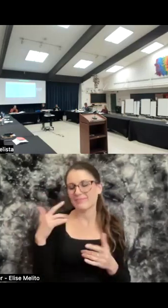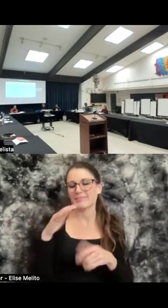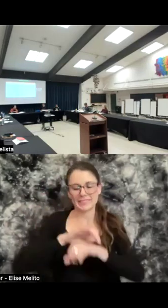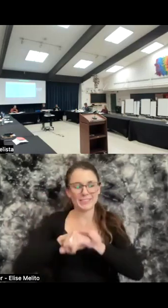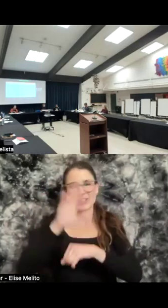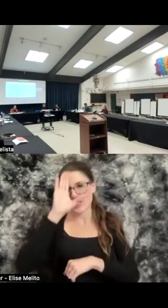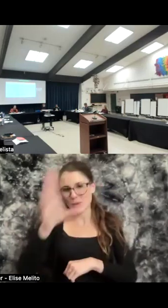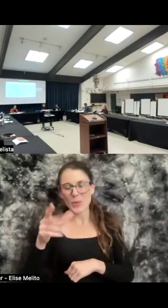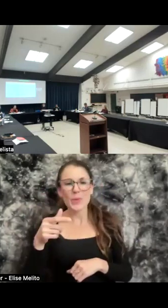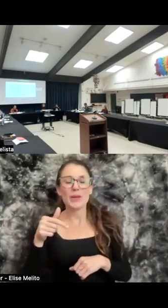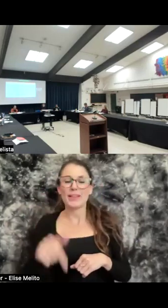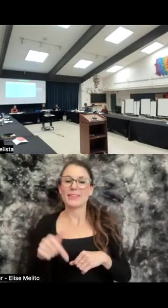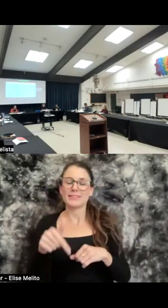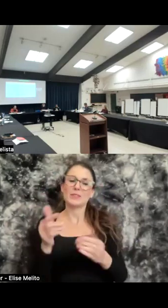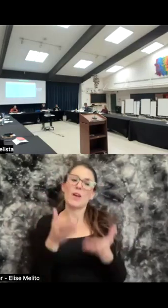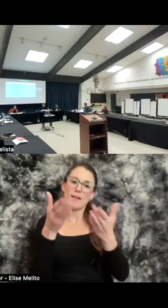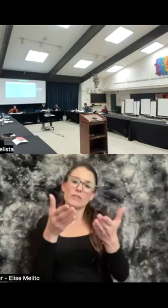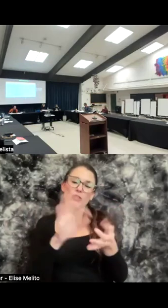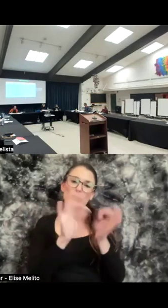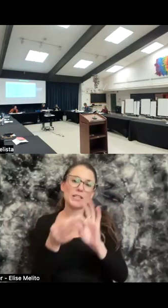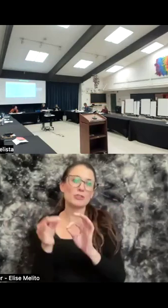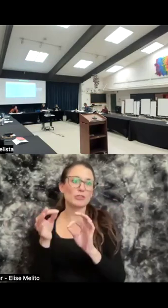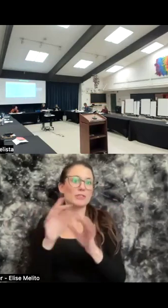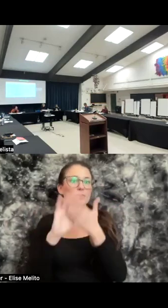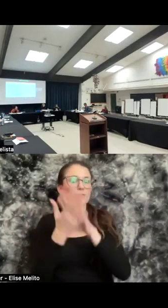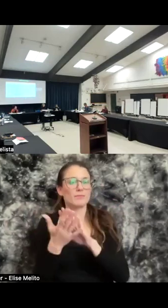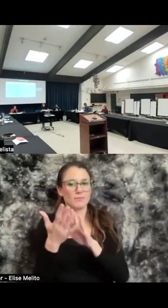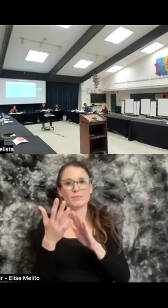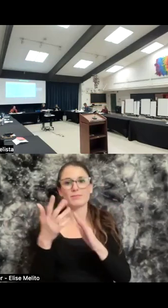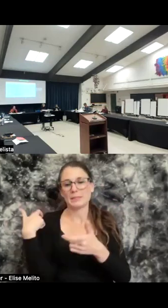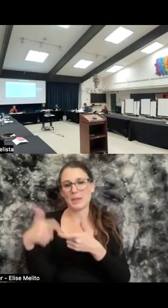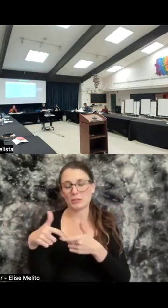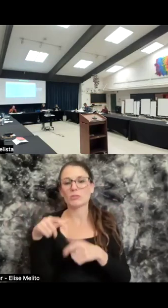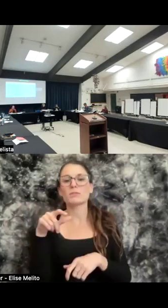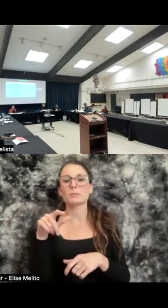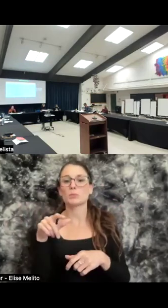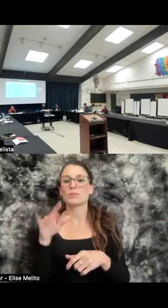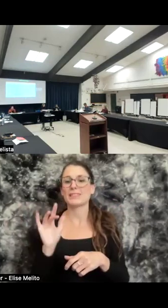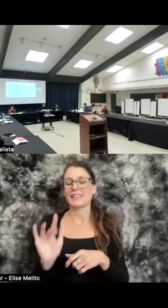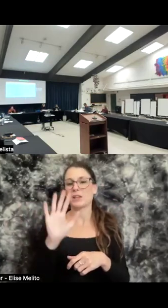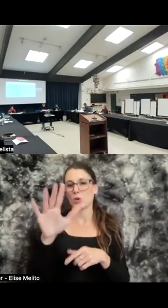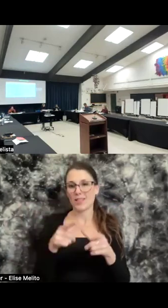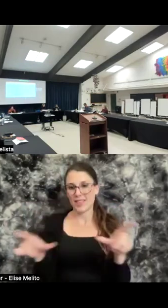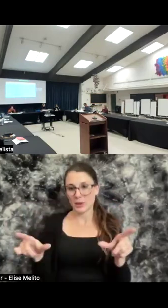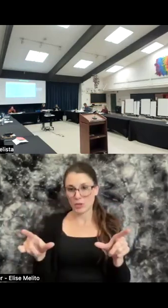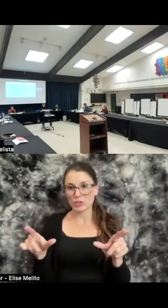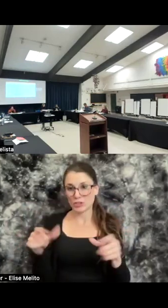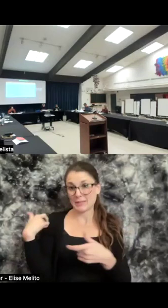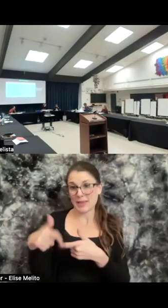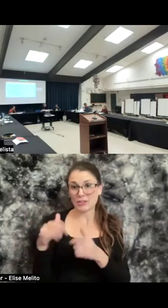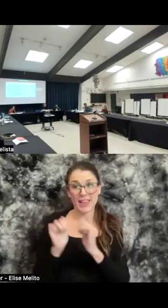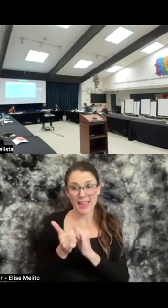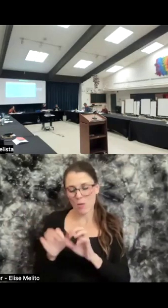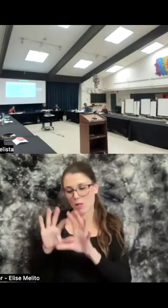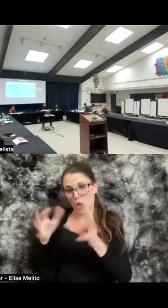offers interpretation into Spanish. Please select your language as Spanish by clicking on the globe icon